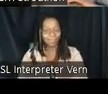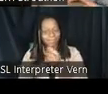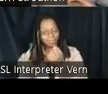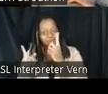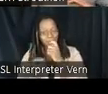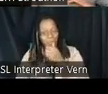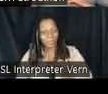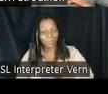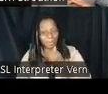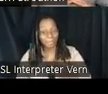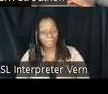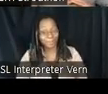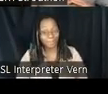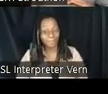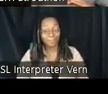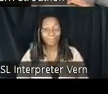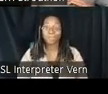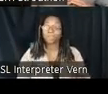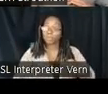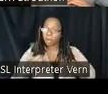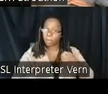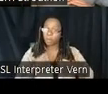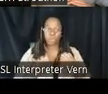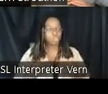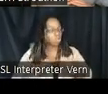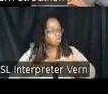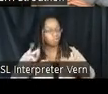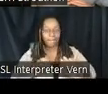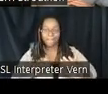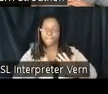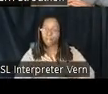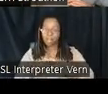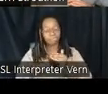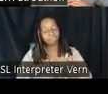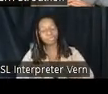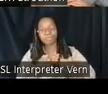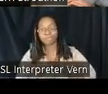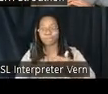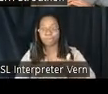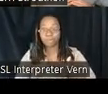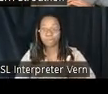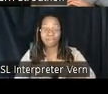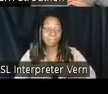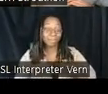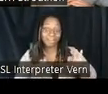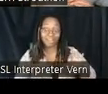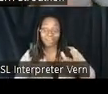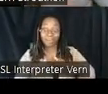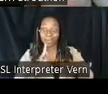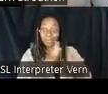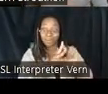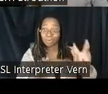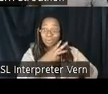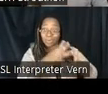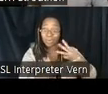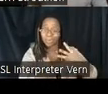We come with our emotions intact. And if we land in a world that's very dangerous, that's very unprotected, that's unsafe for us, that's a scary world. And